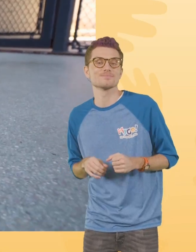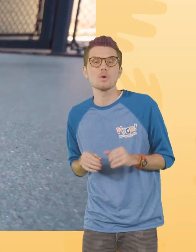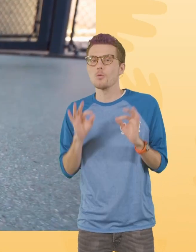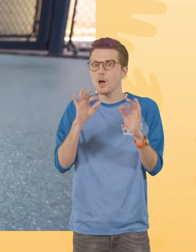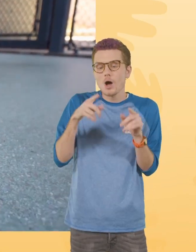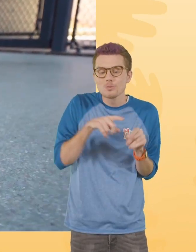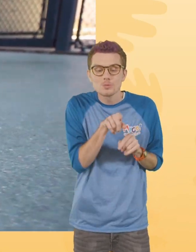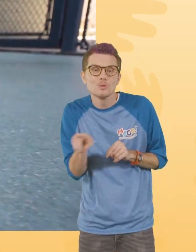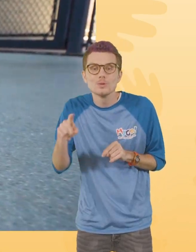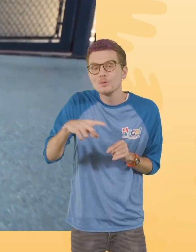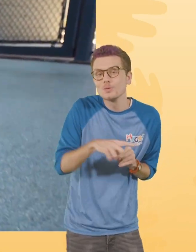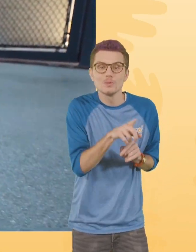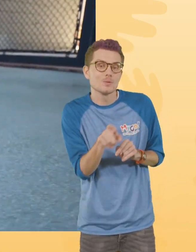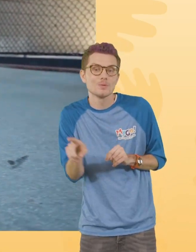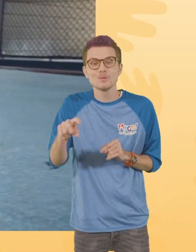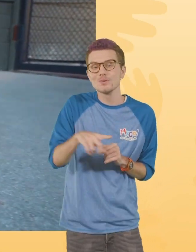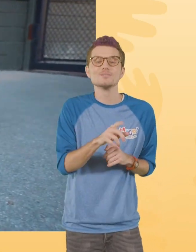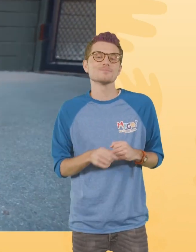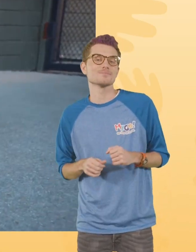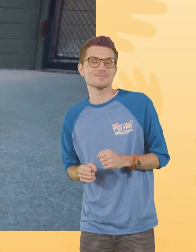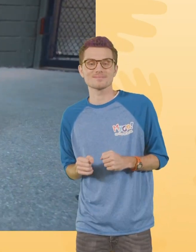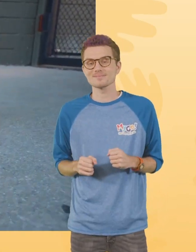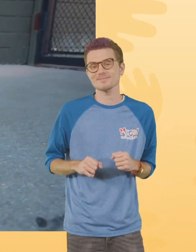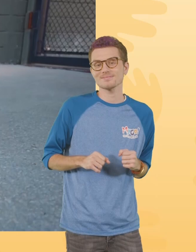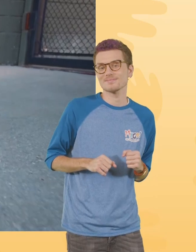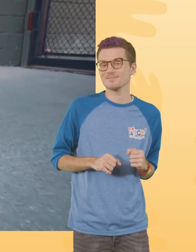Okay, run free.